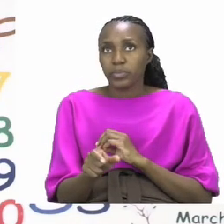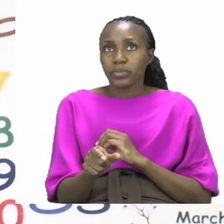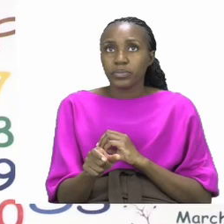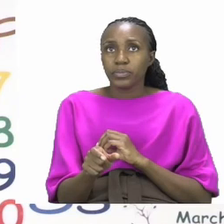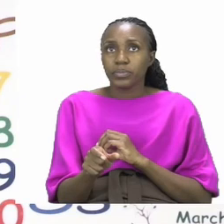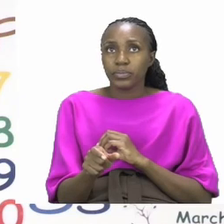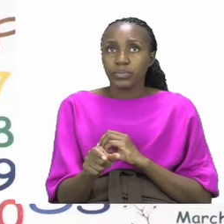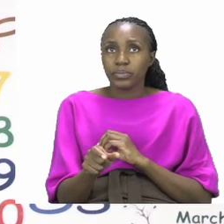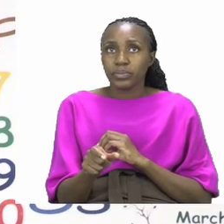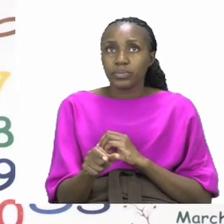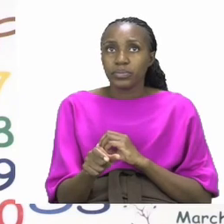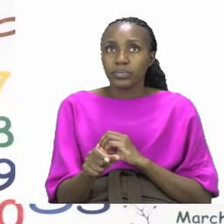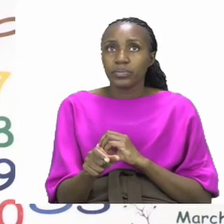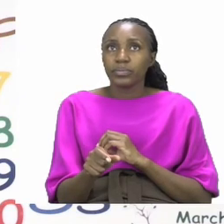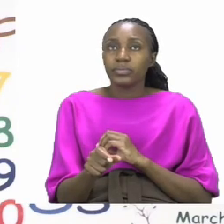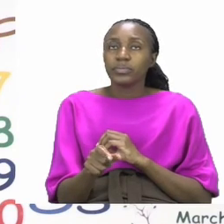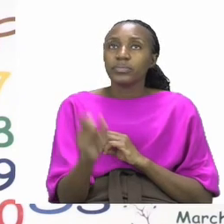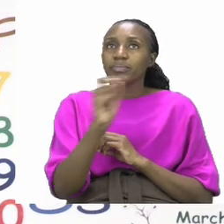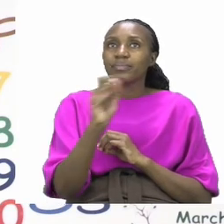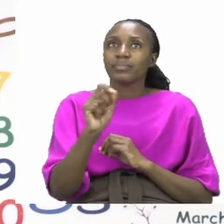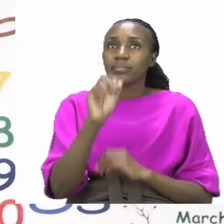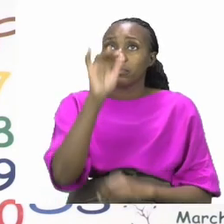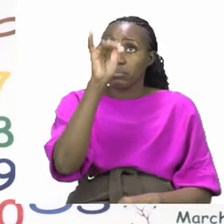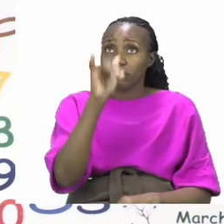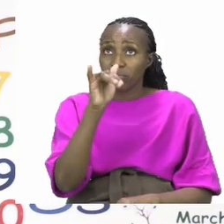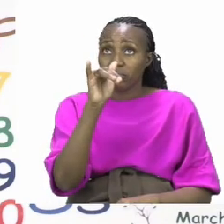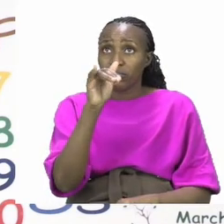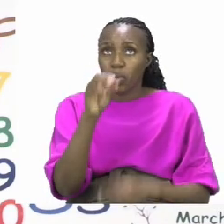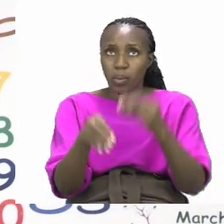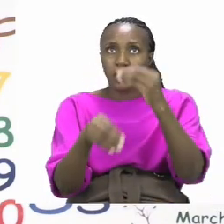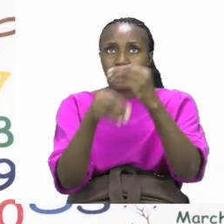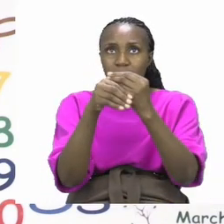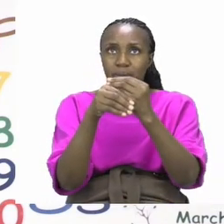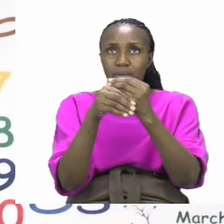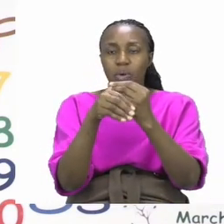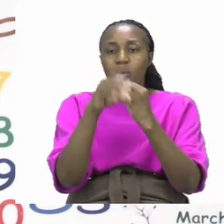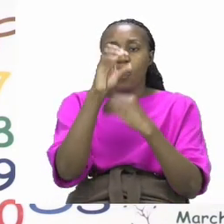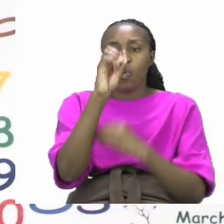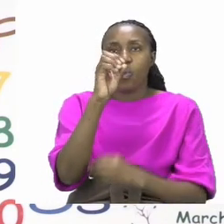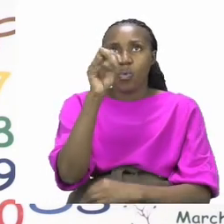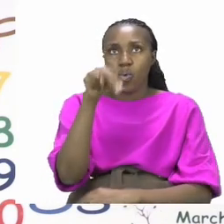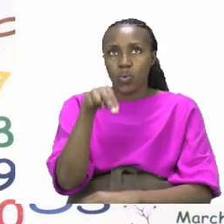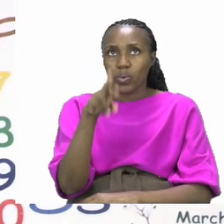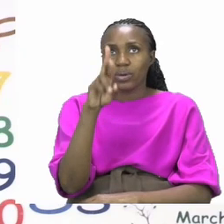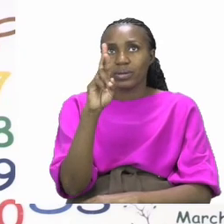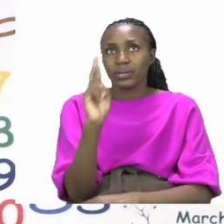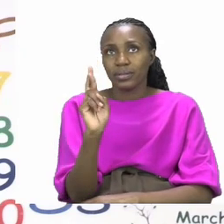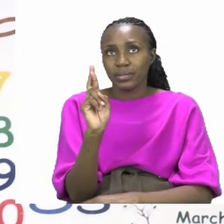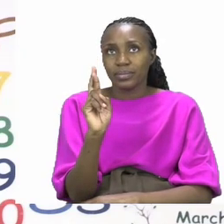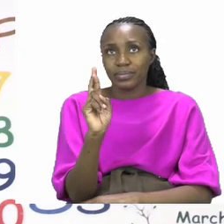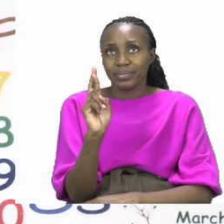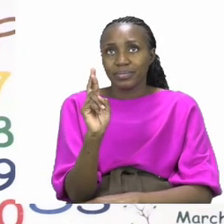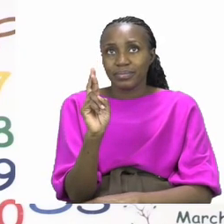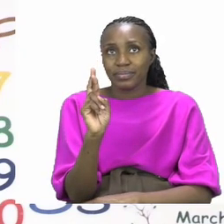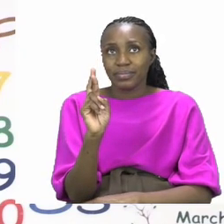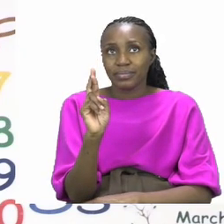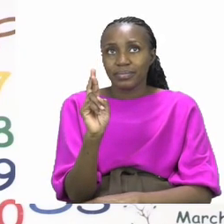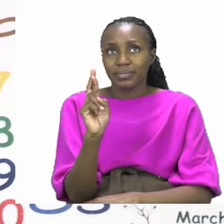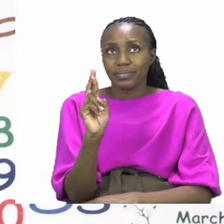the word we are looking for already has a Y, which means that it is the